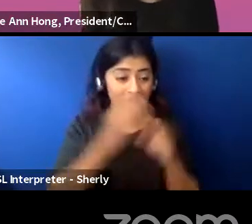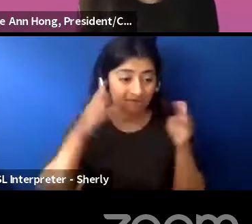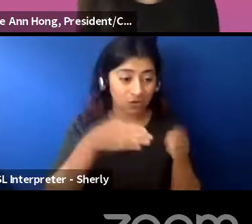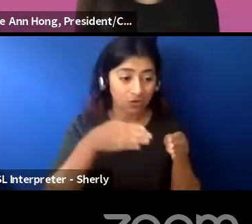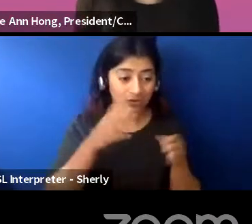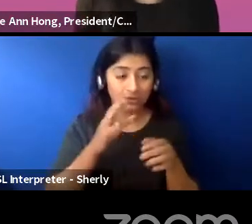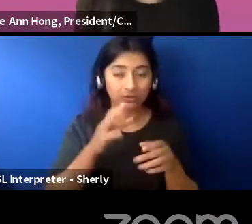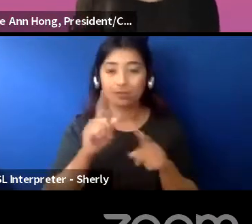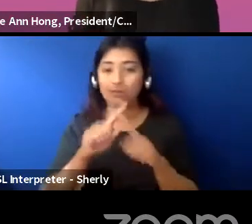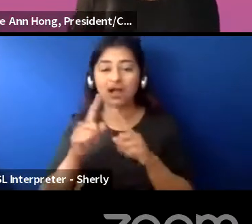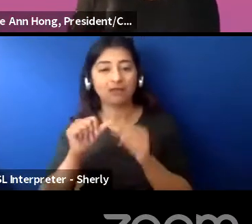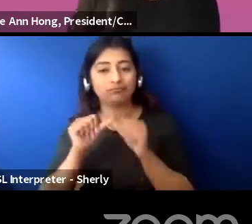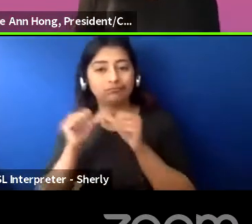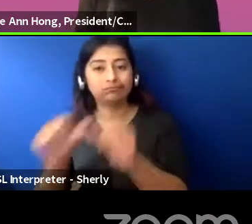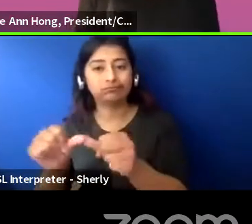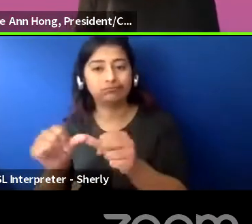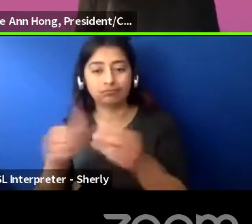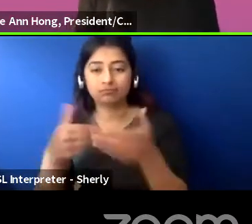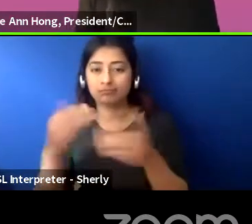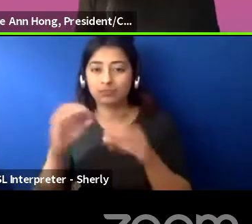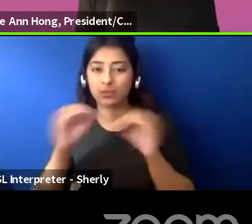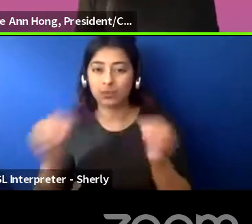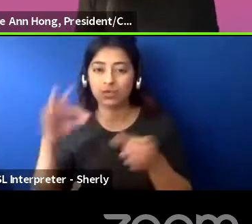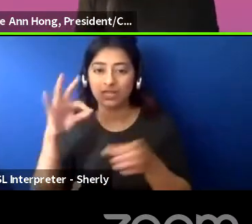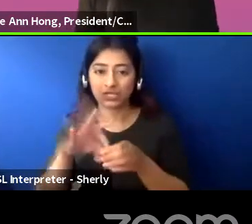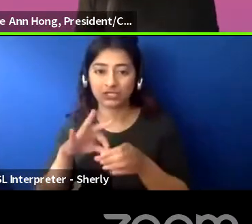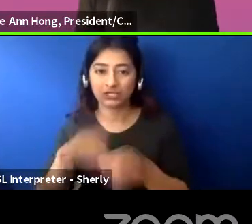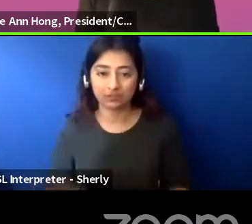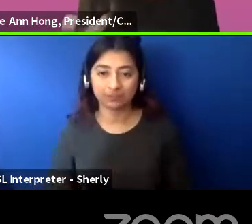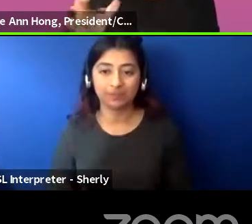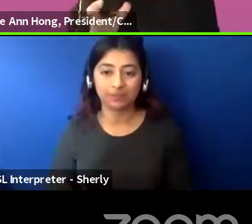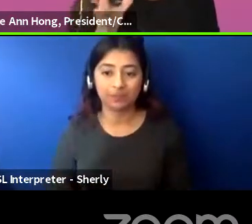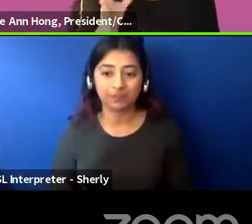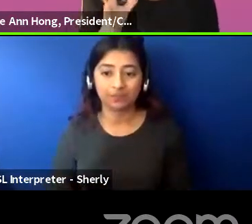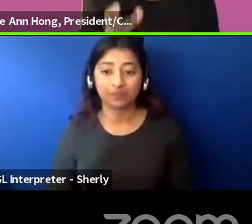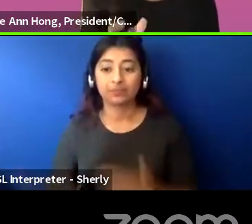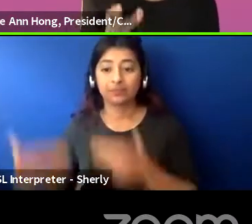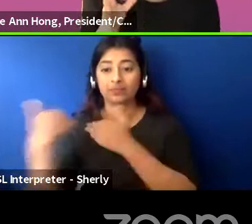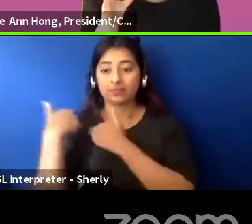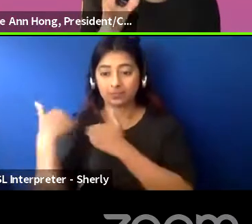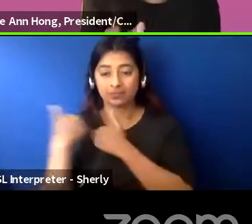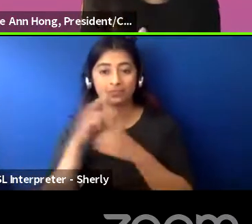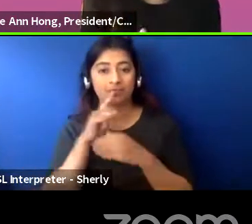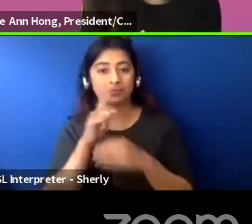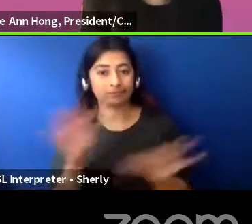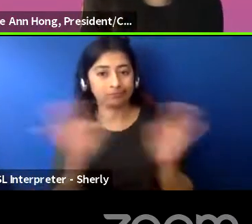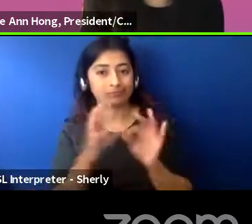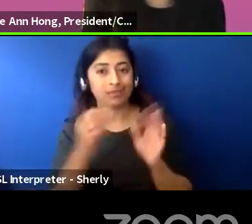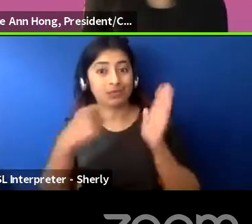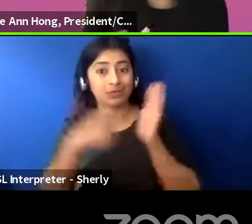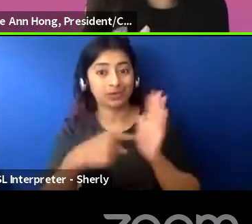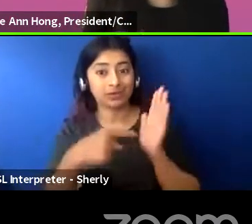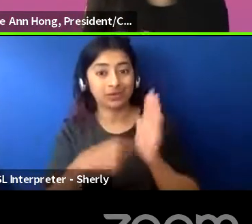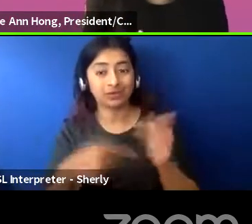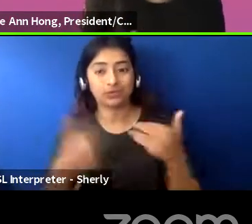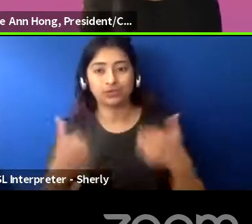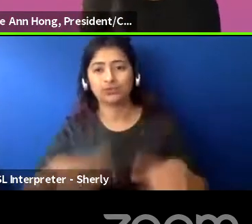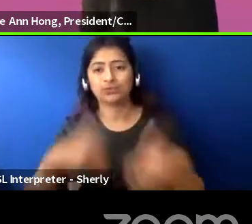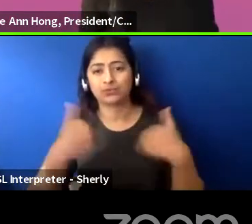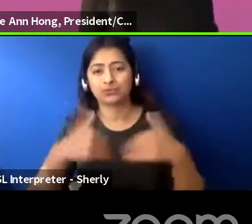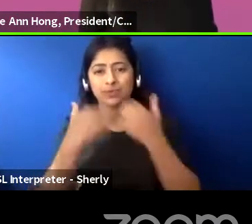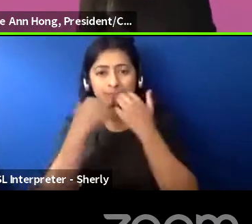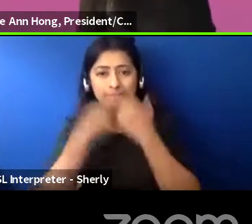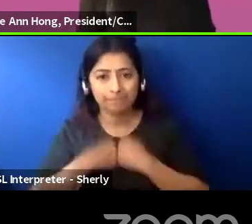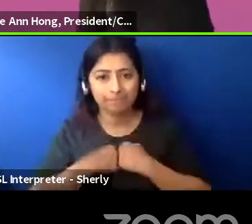constantly. So Cecilia, the accountability is huge, and representation matters, and the values Absolutely. That